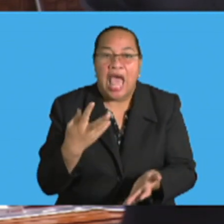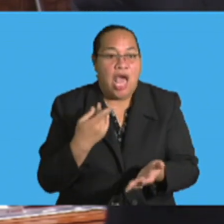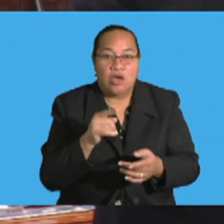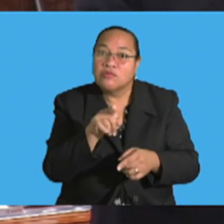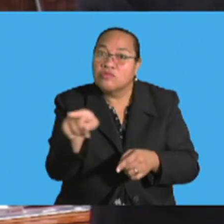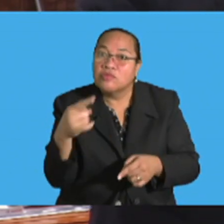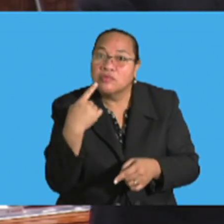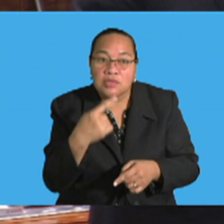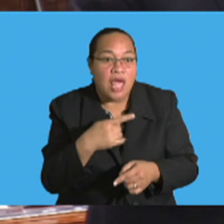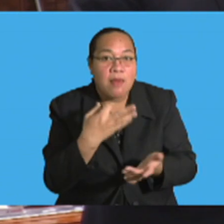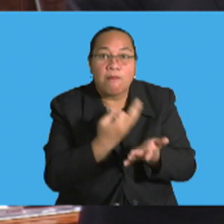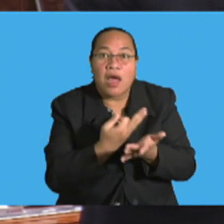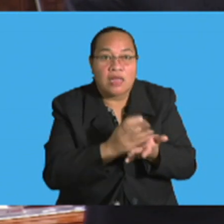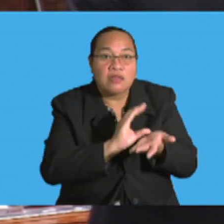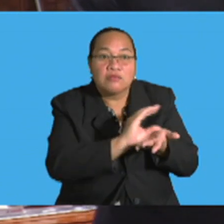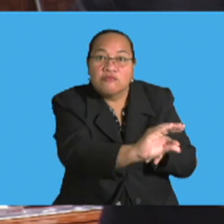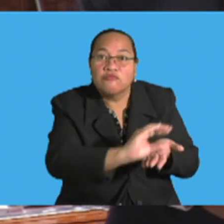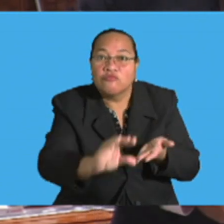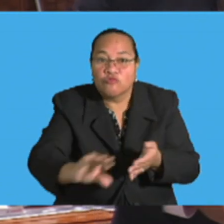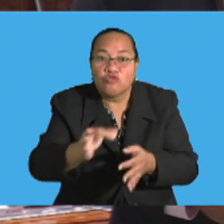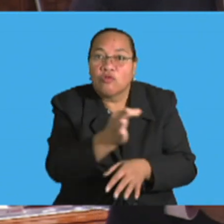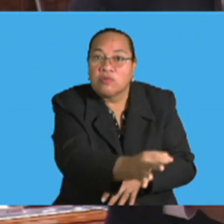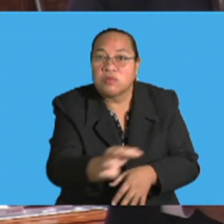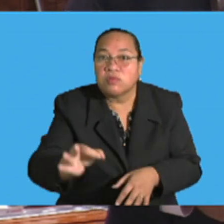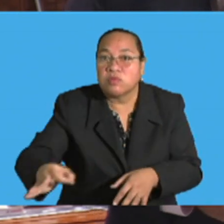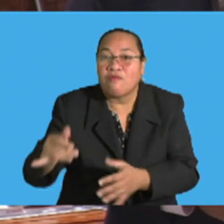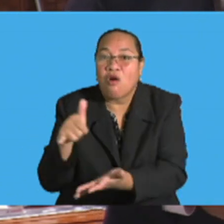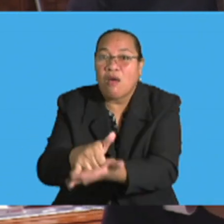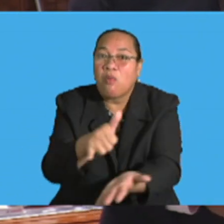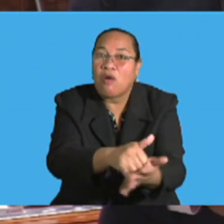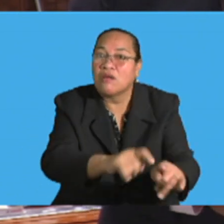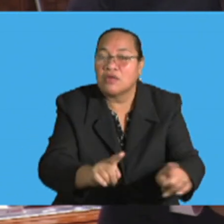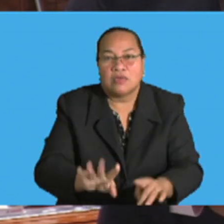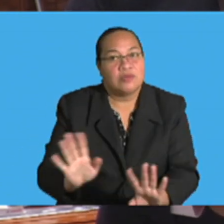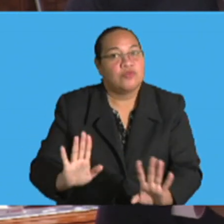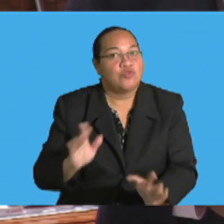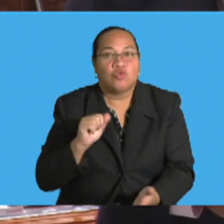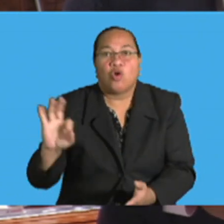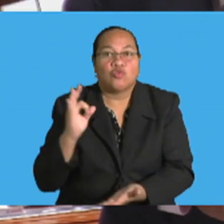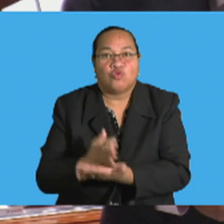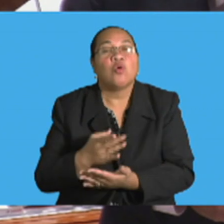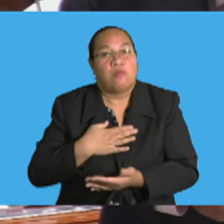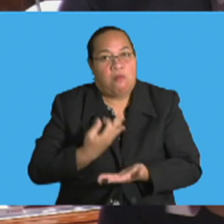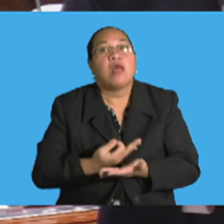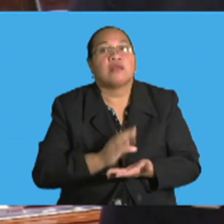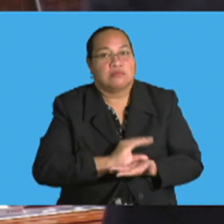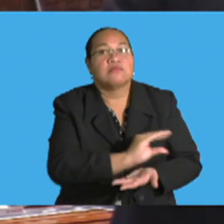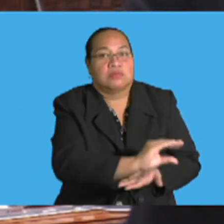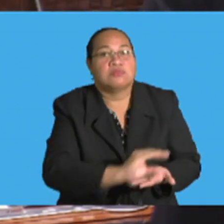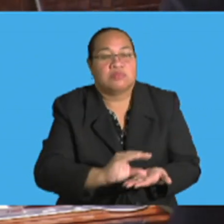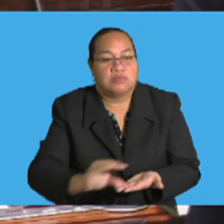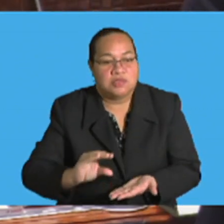into the outer islands. The reality, Mr. Speaker, sir, is the submissions by the opposition can only